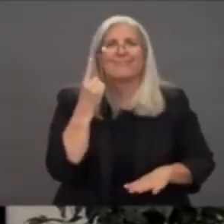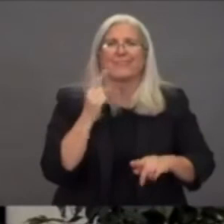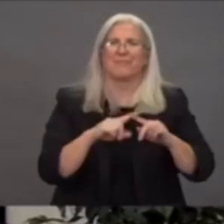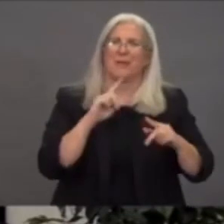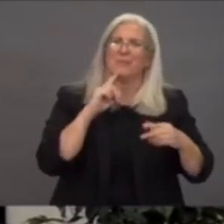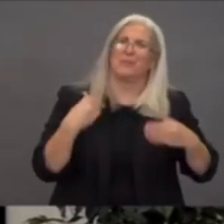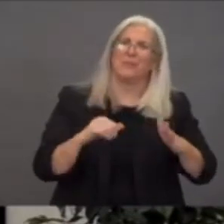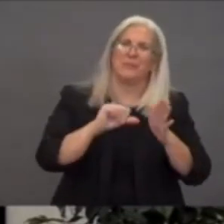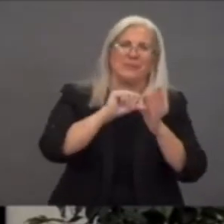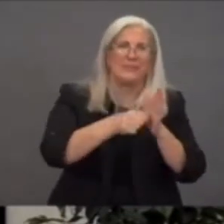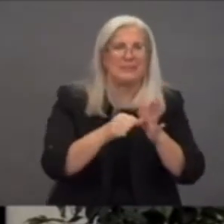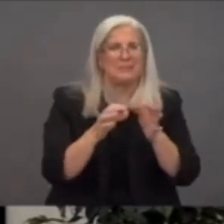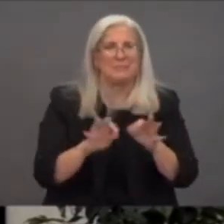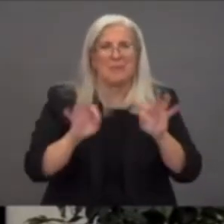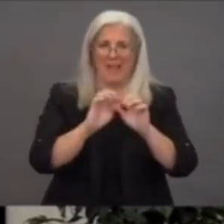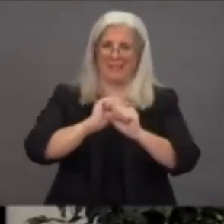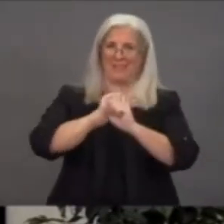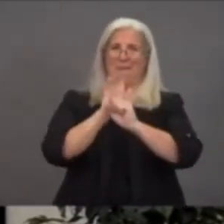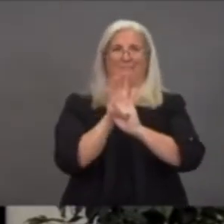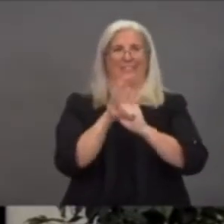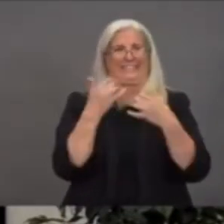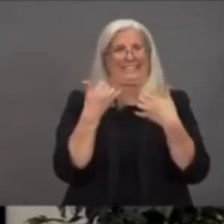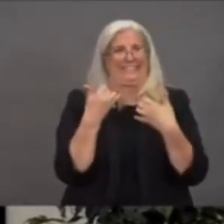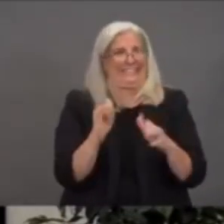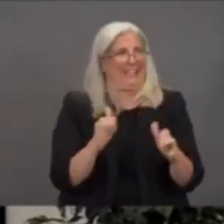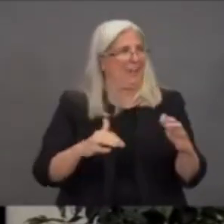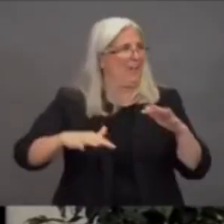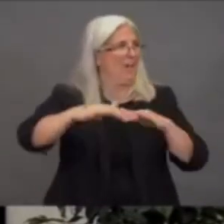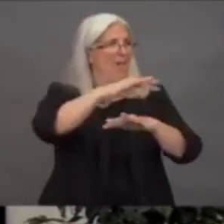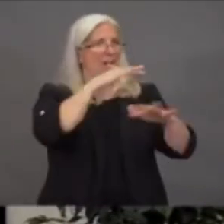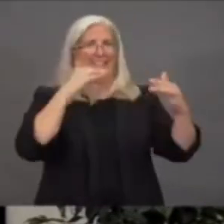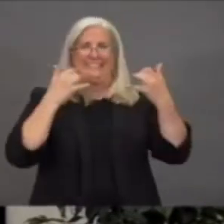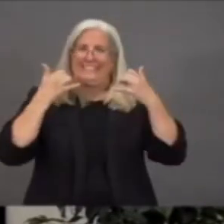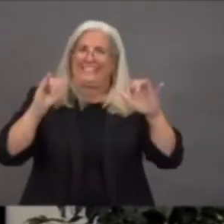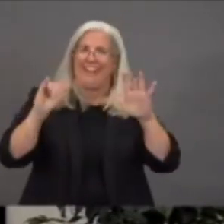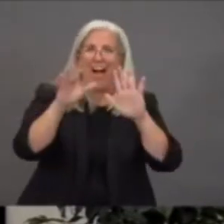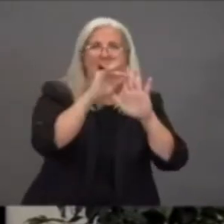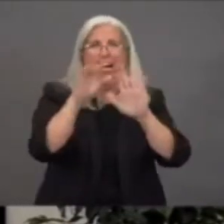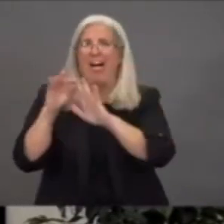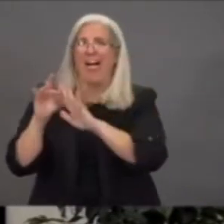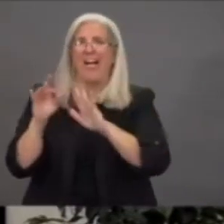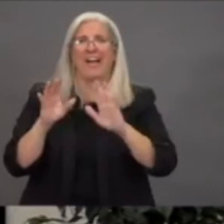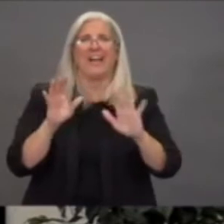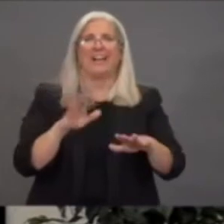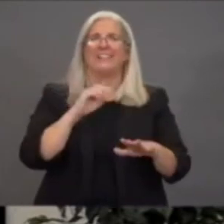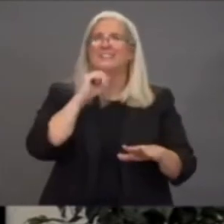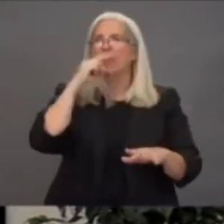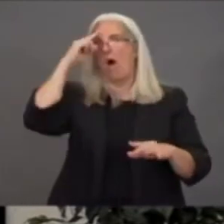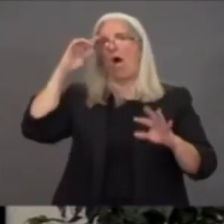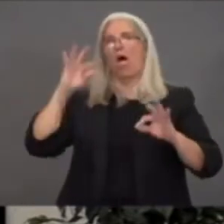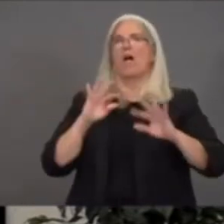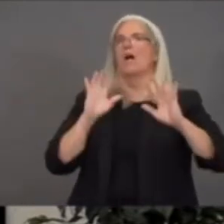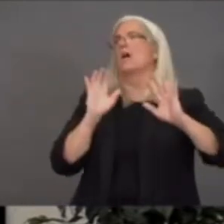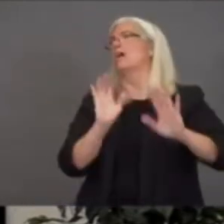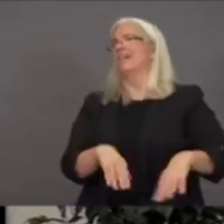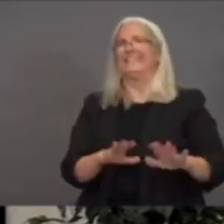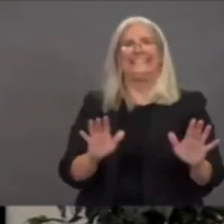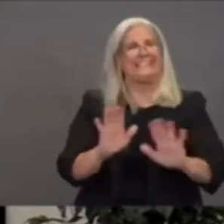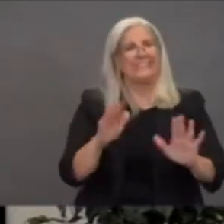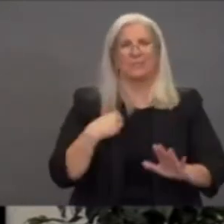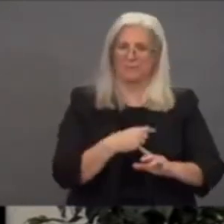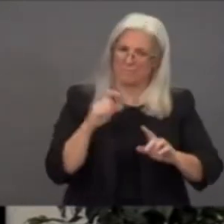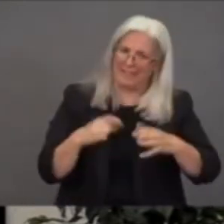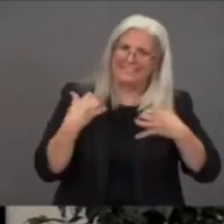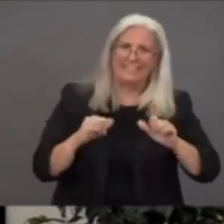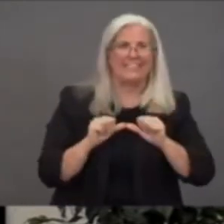important to know that the virus is still in our community, and so we can't let our guard down. One of the things that I've done is actually taken a